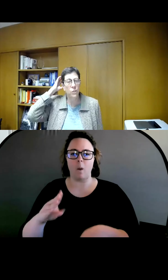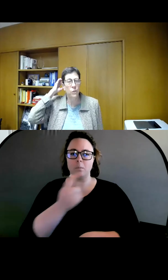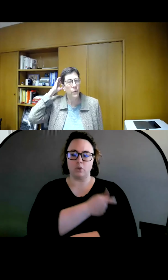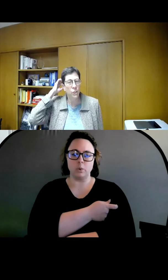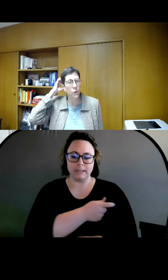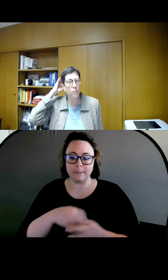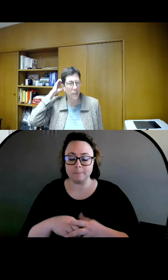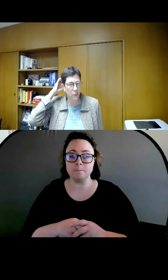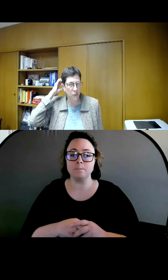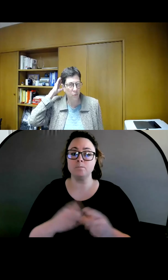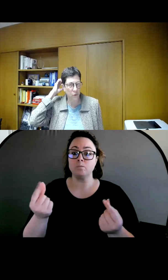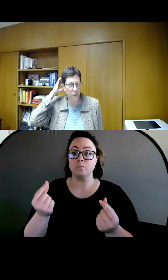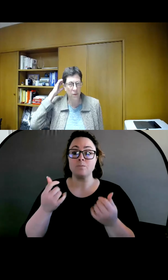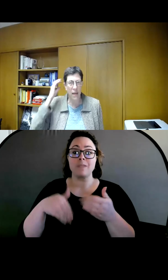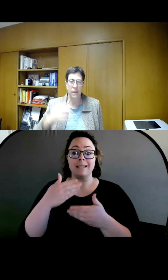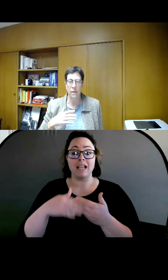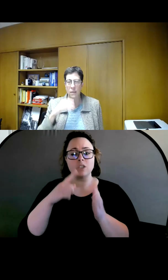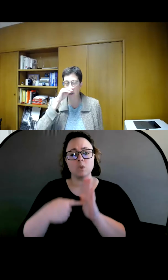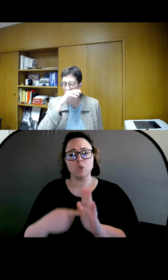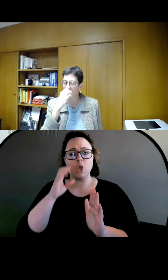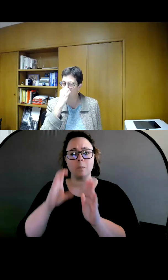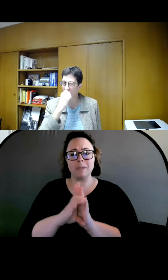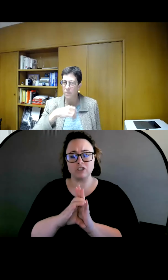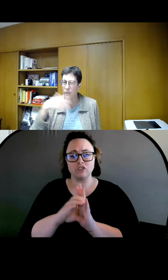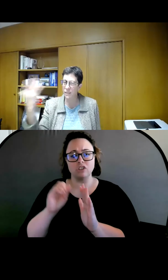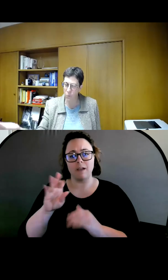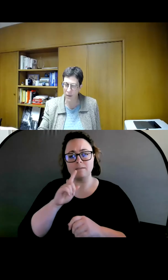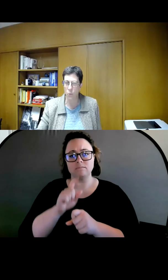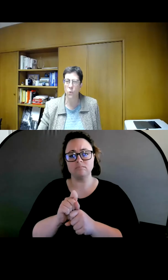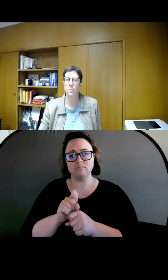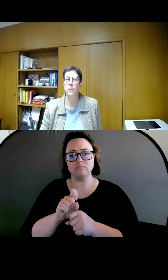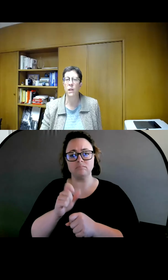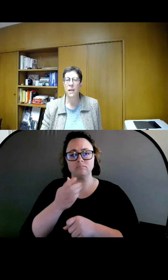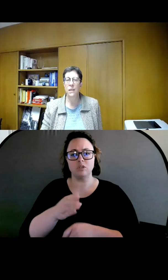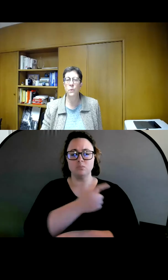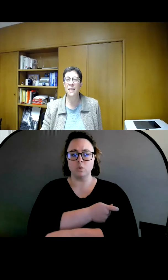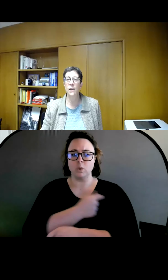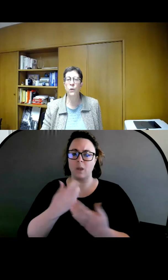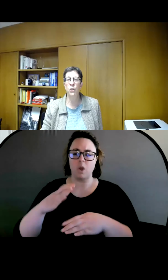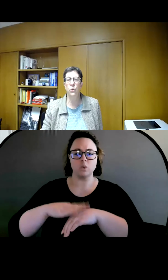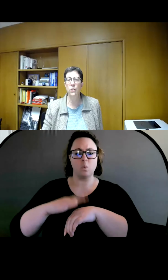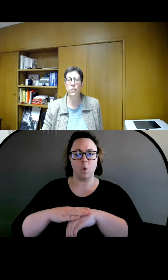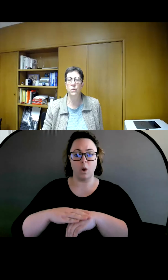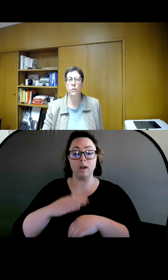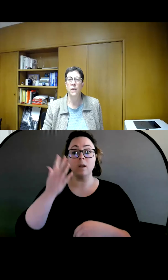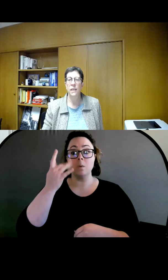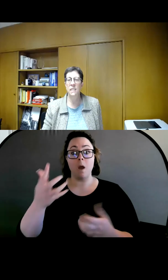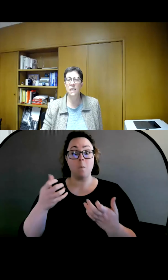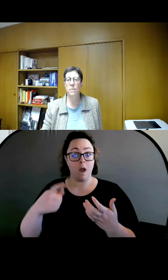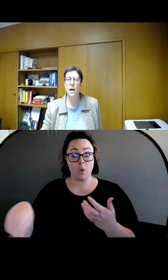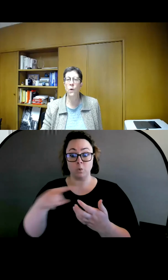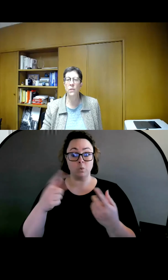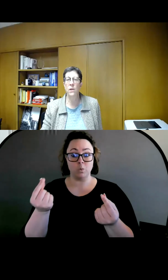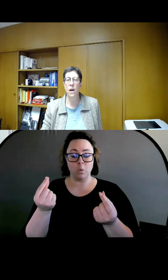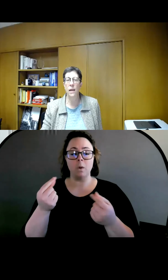going to do is show you pictures of bruises. They're not, you know, I just wanted to warn people, because what I'd like for you to do is